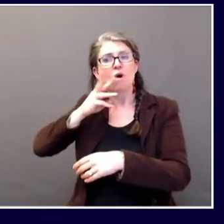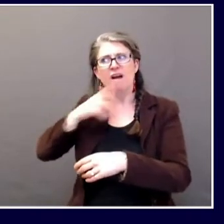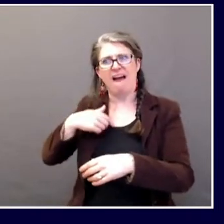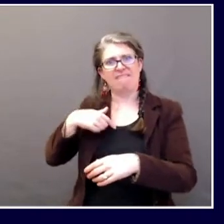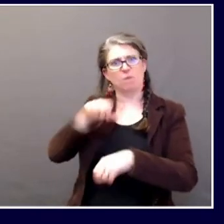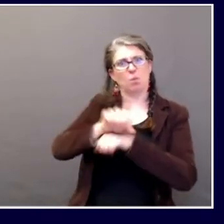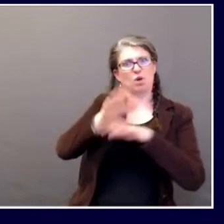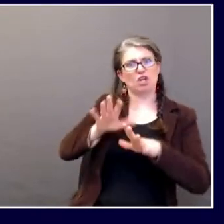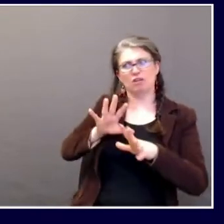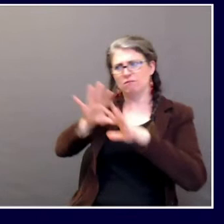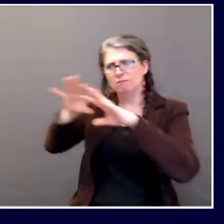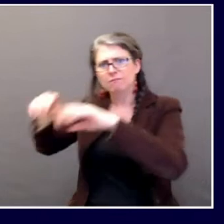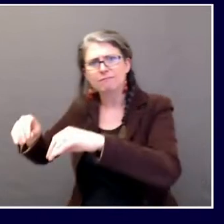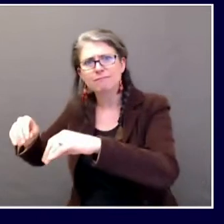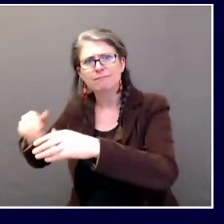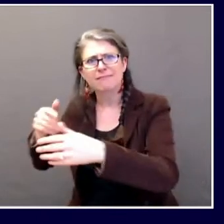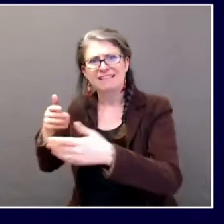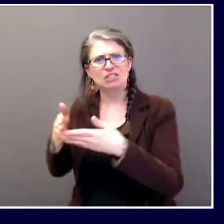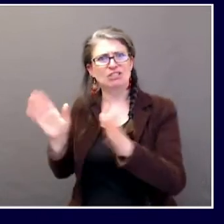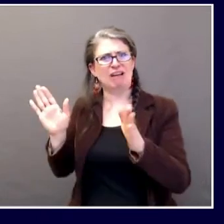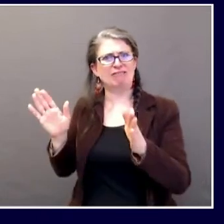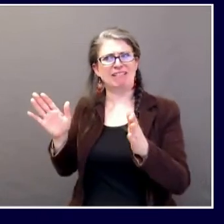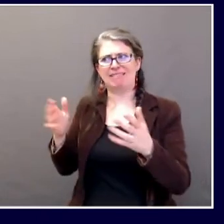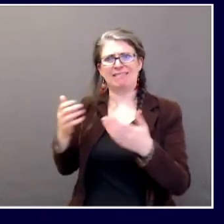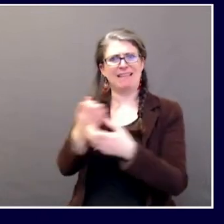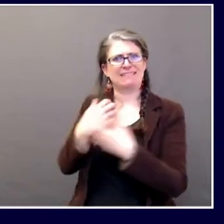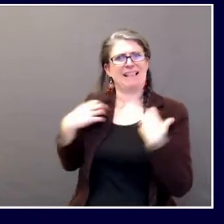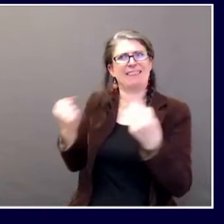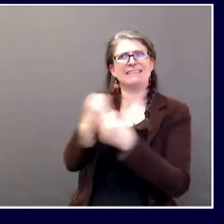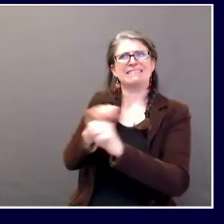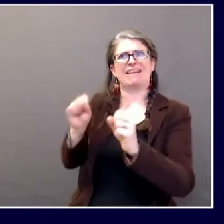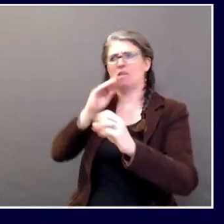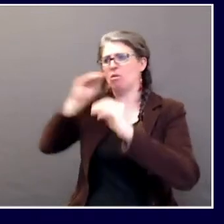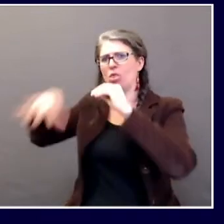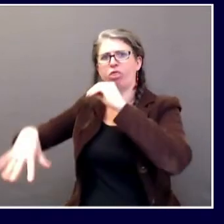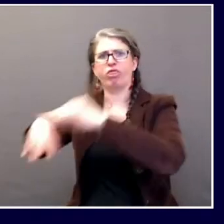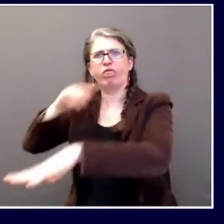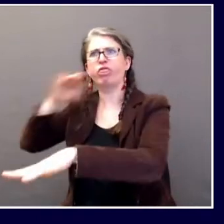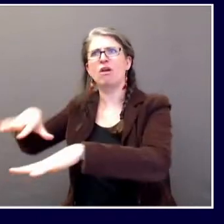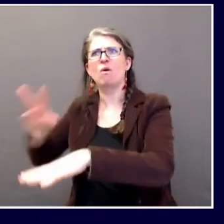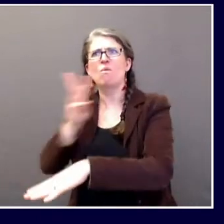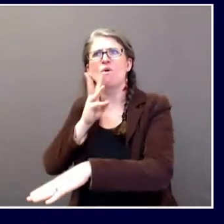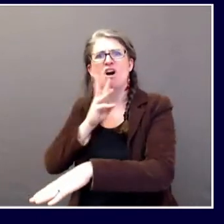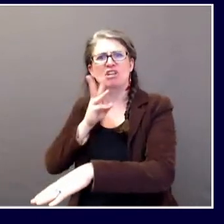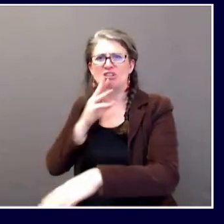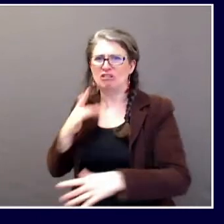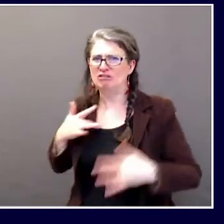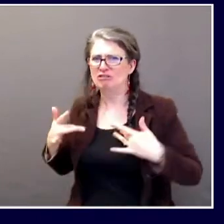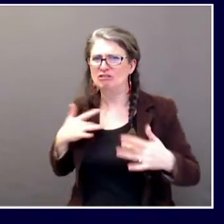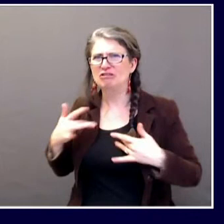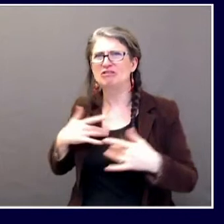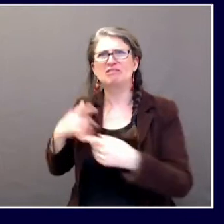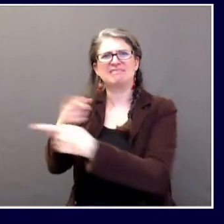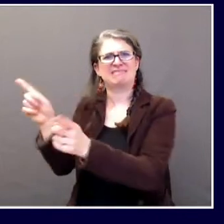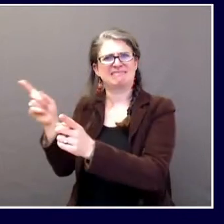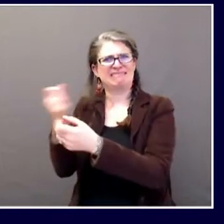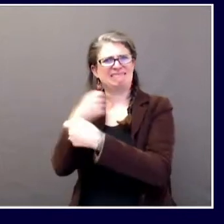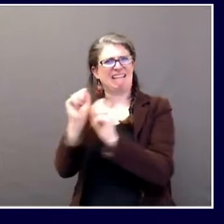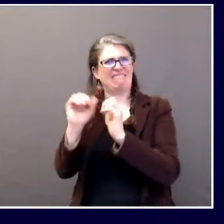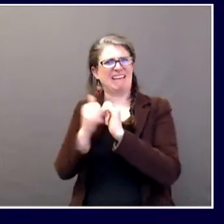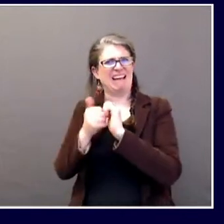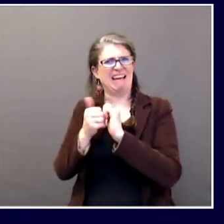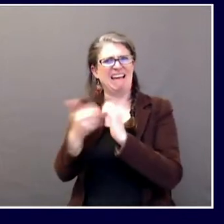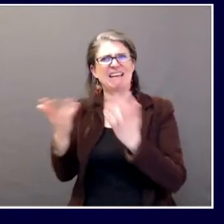or quarantined compromises the ability of these small staffs to keep everything operating as it should. Could their priority